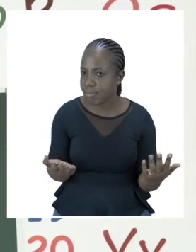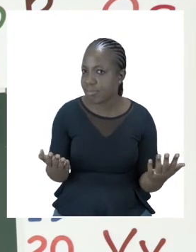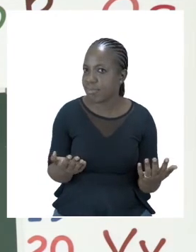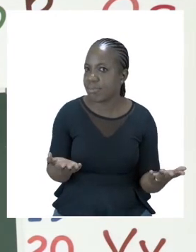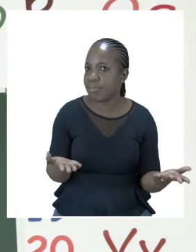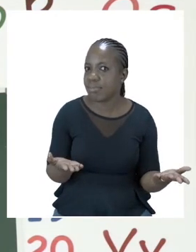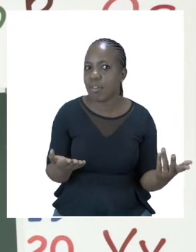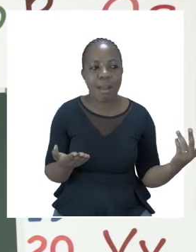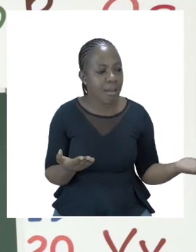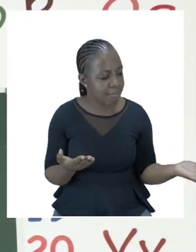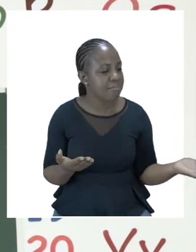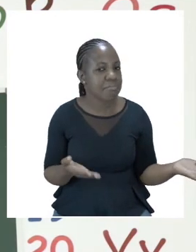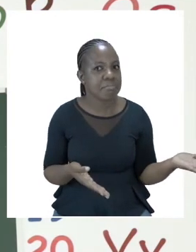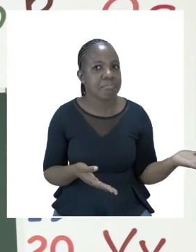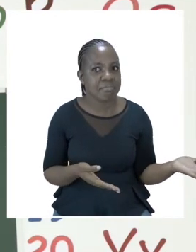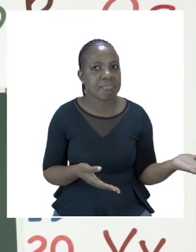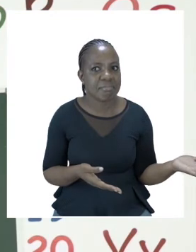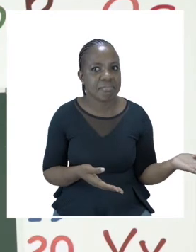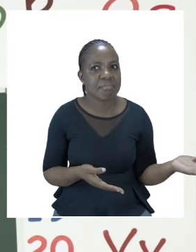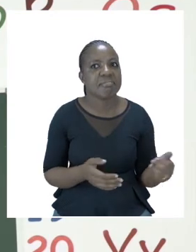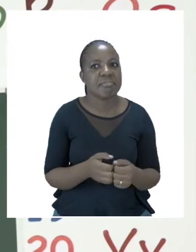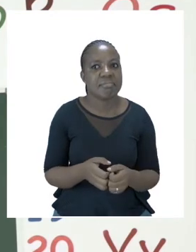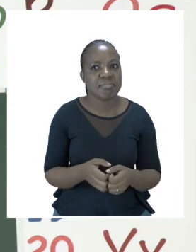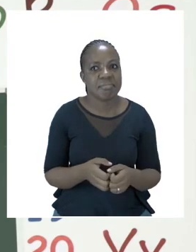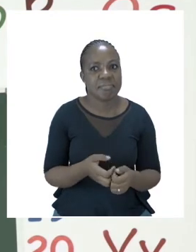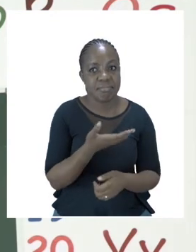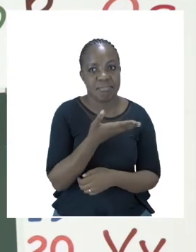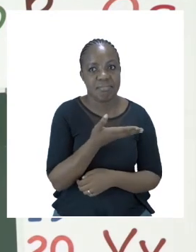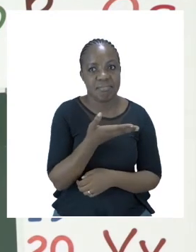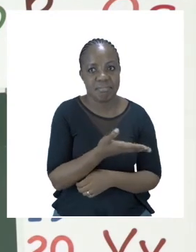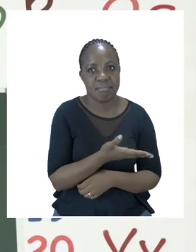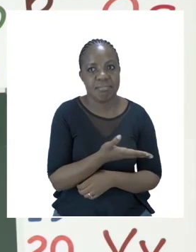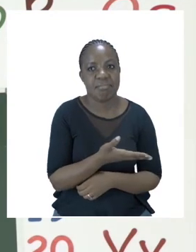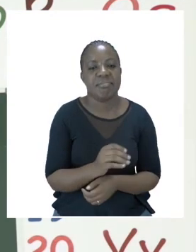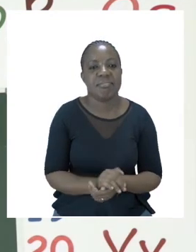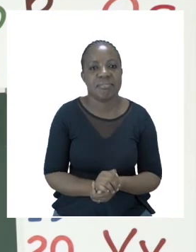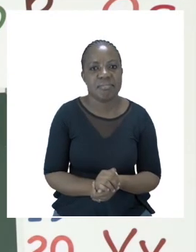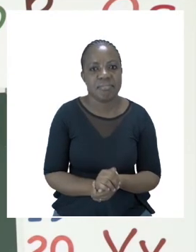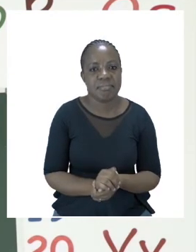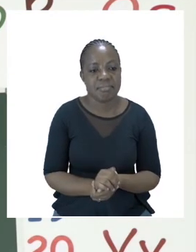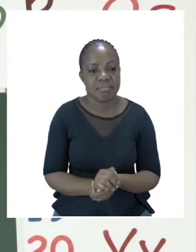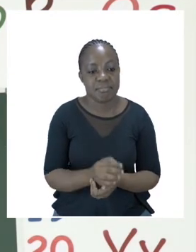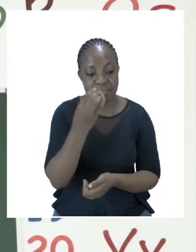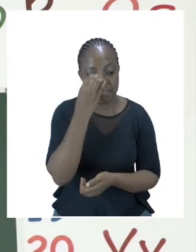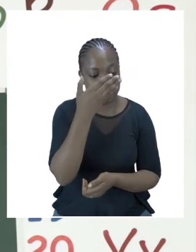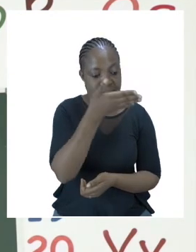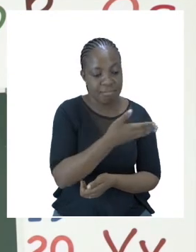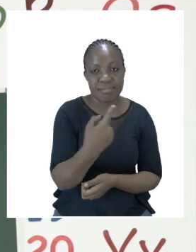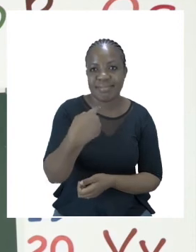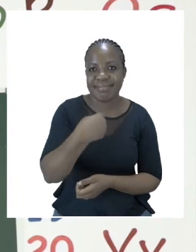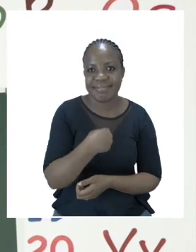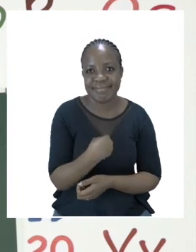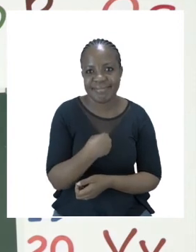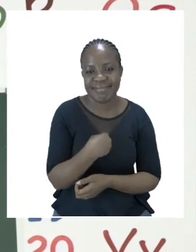Oh there you are Zoshie. So from Zoshie and I